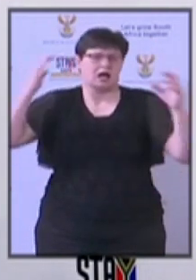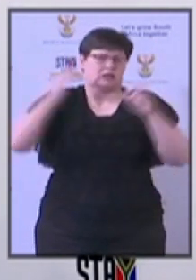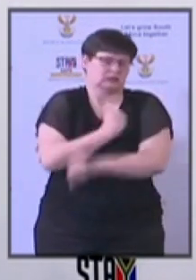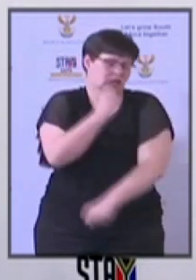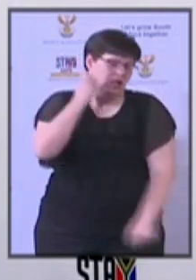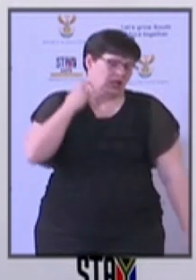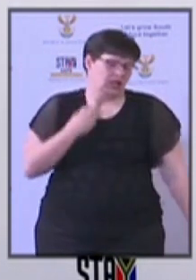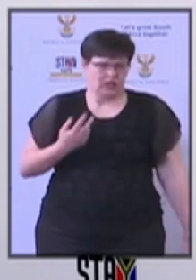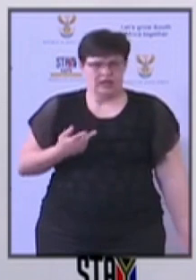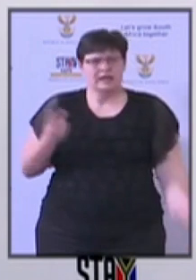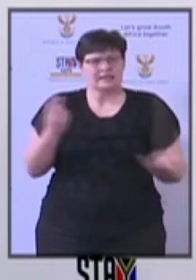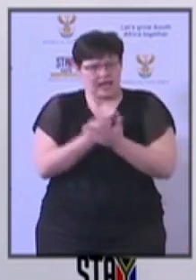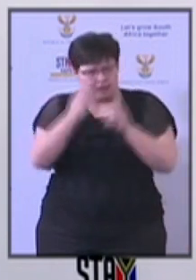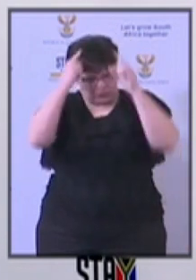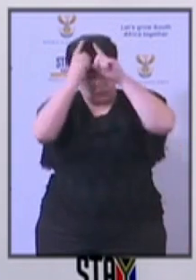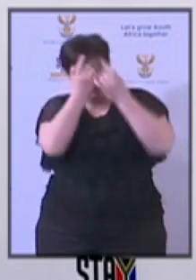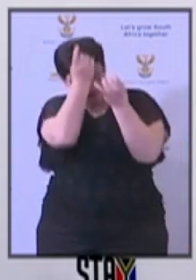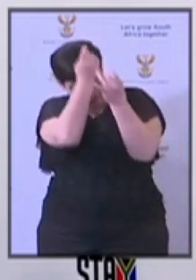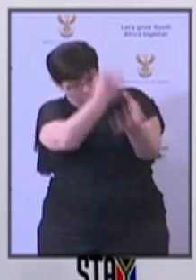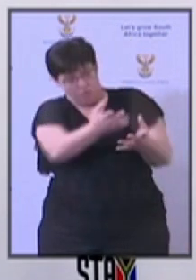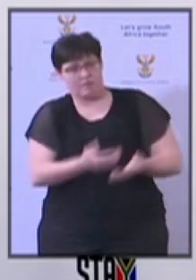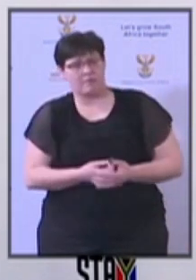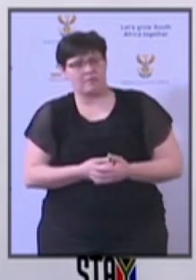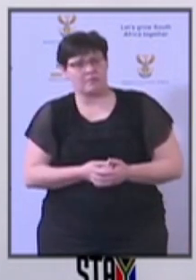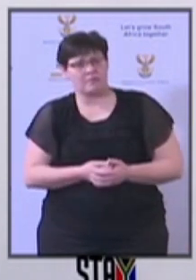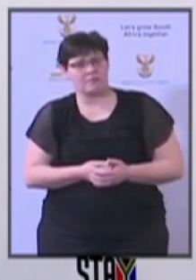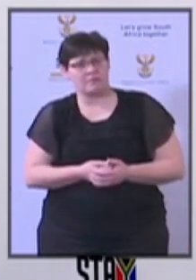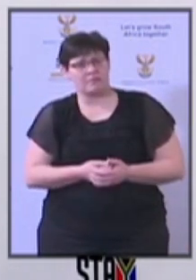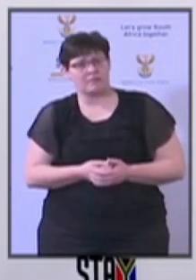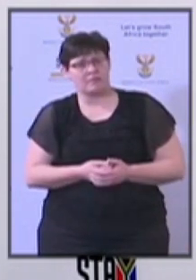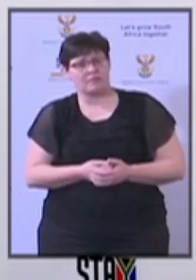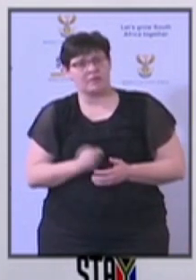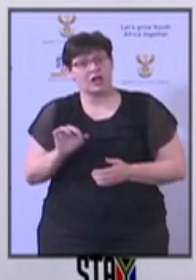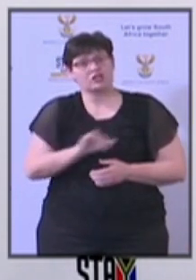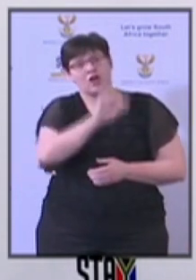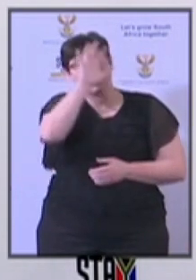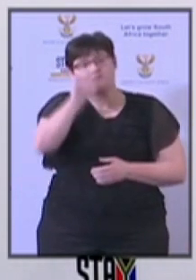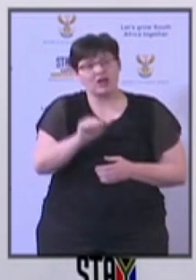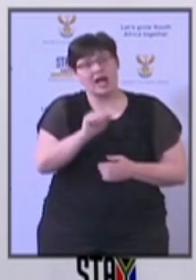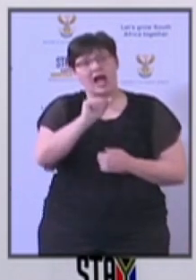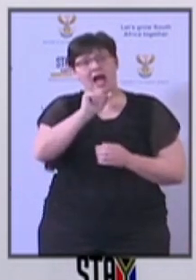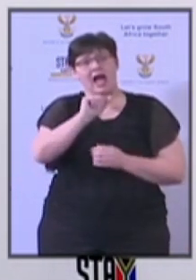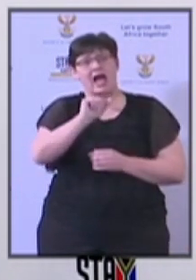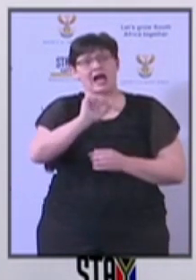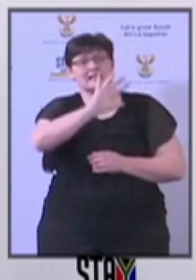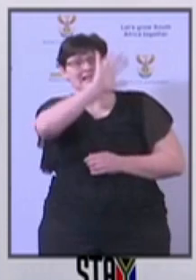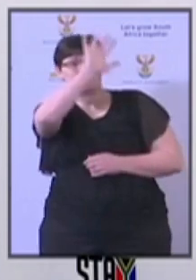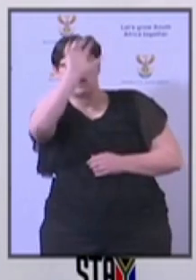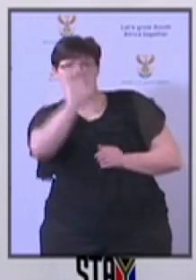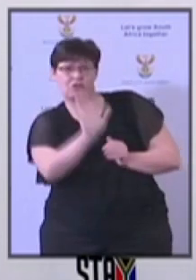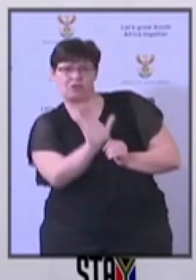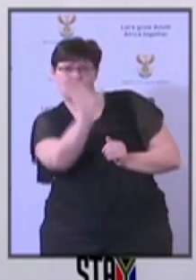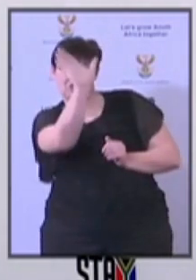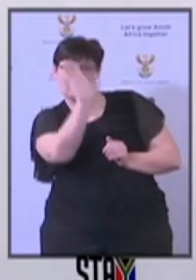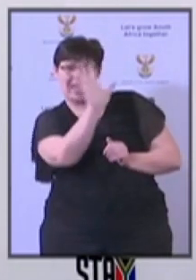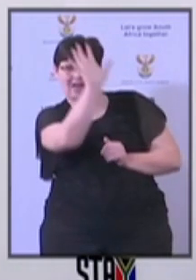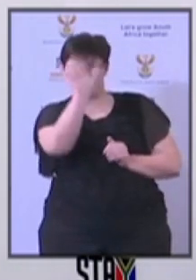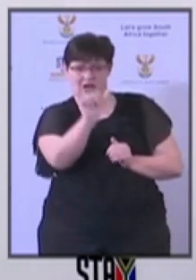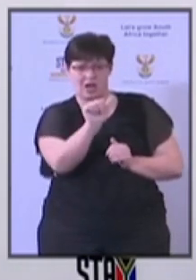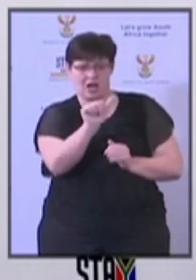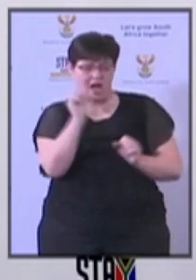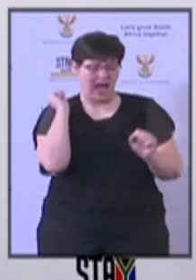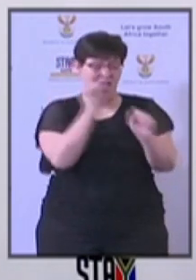even Lesotho itself, we told them, at the moment in Southern Africa and SADC, the country that is affected the most is South